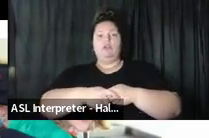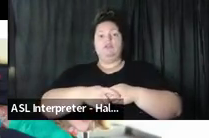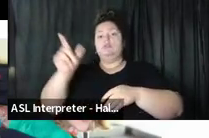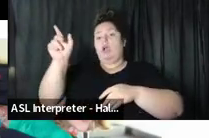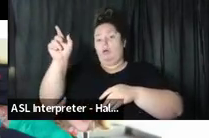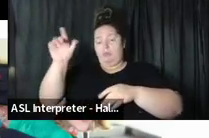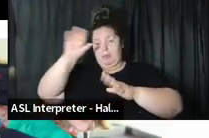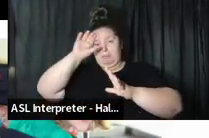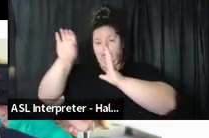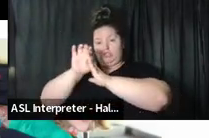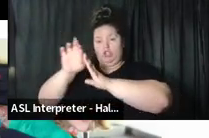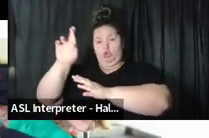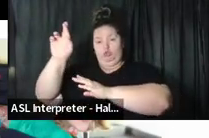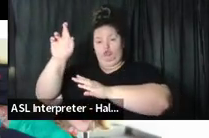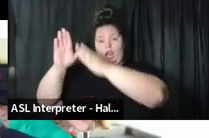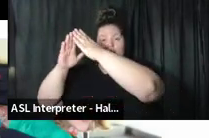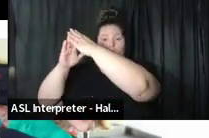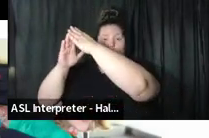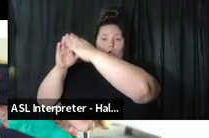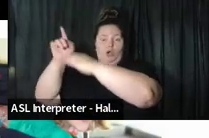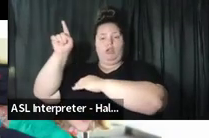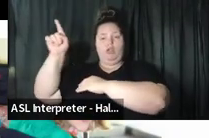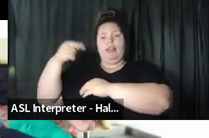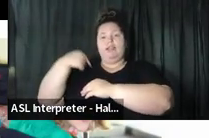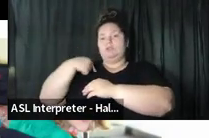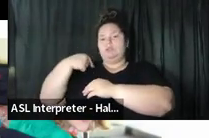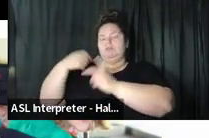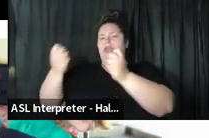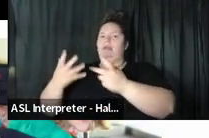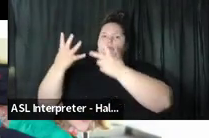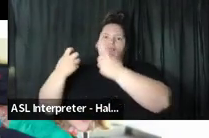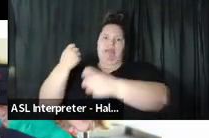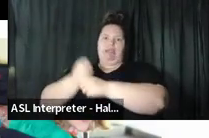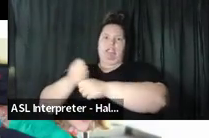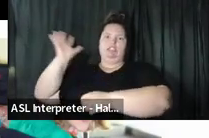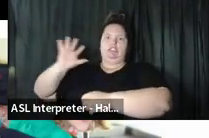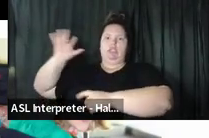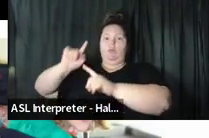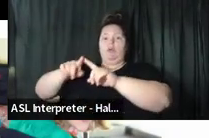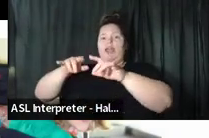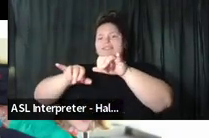corner. This is me several years ago when I was still traveling by airplane.